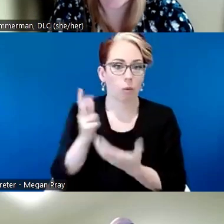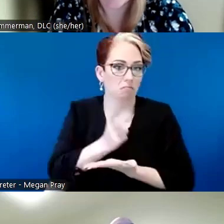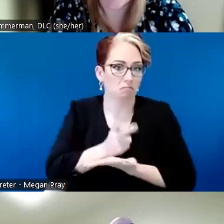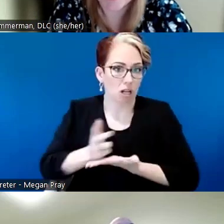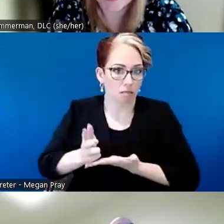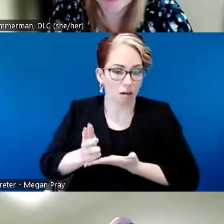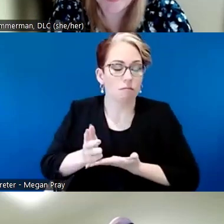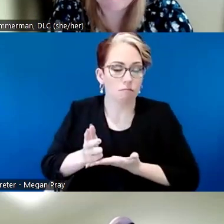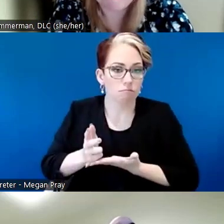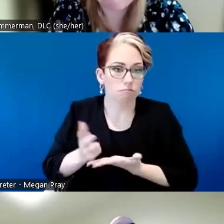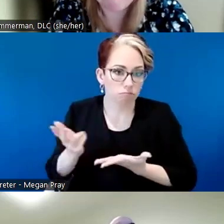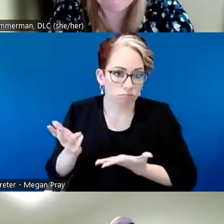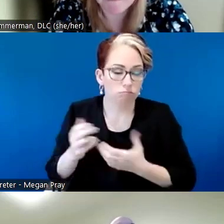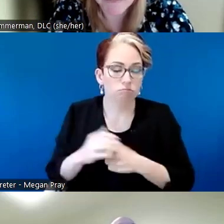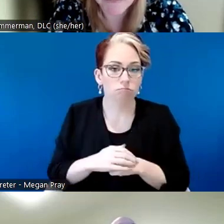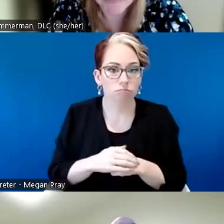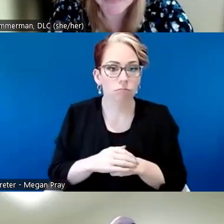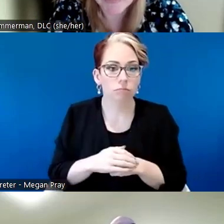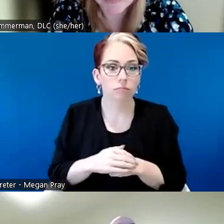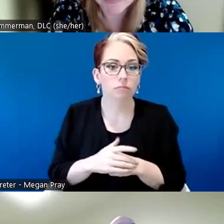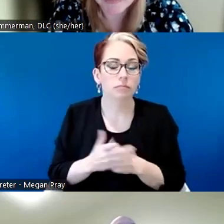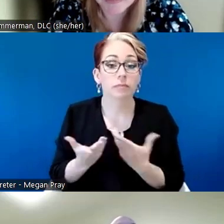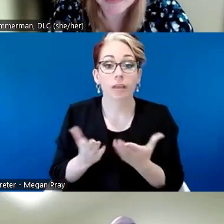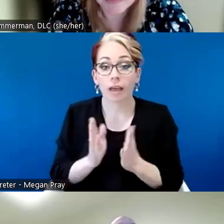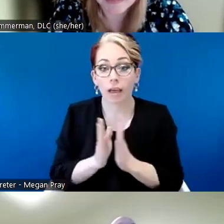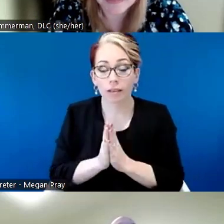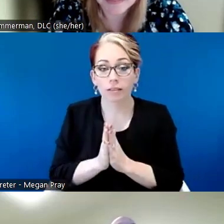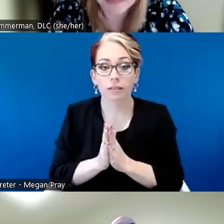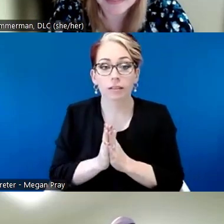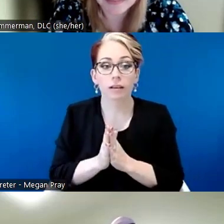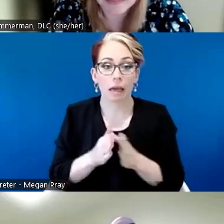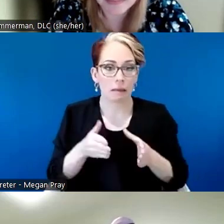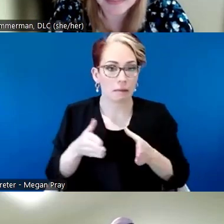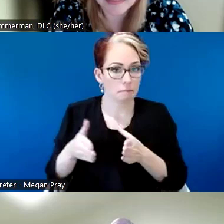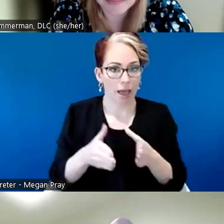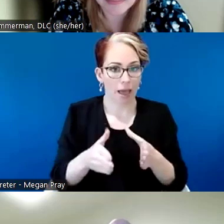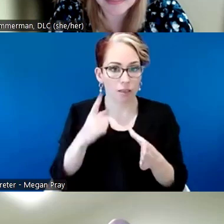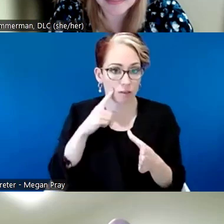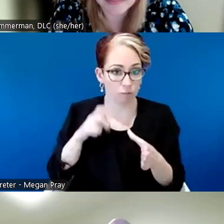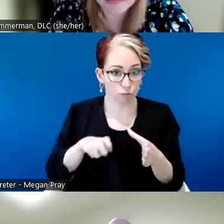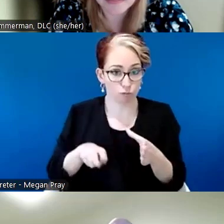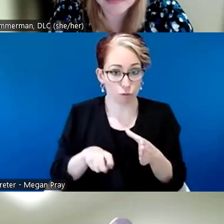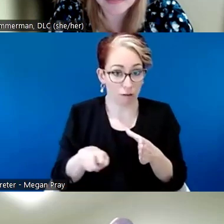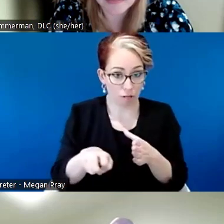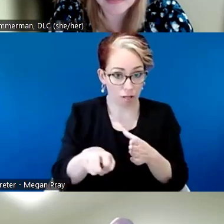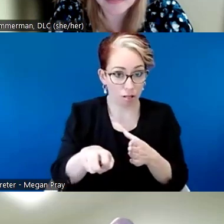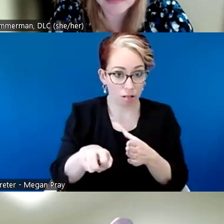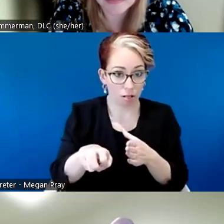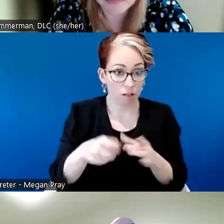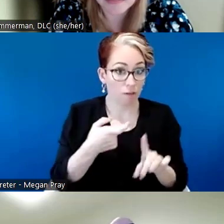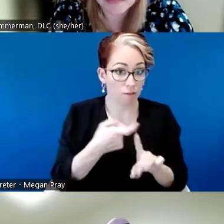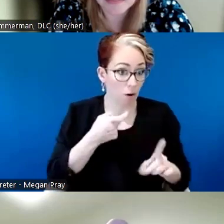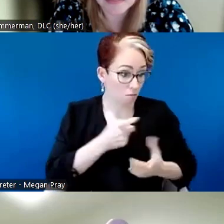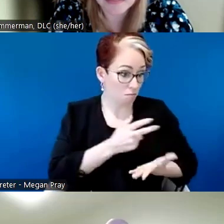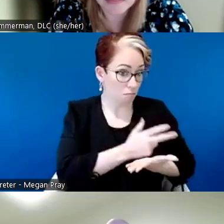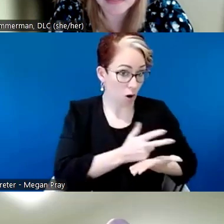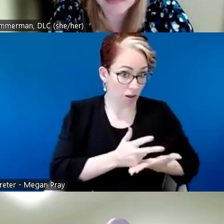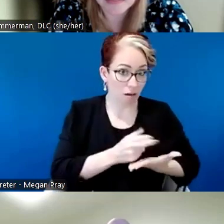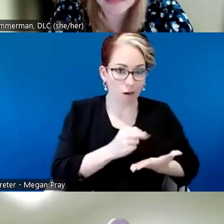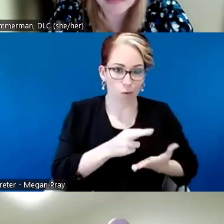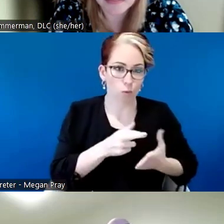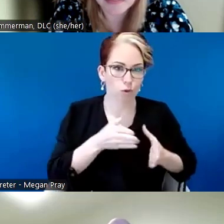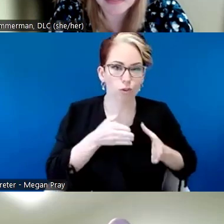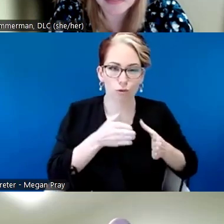lot. So we would ask, are the paths of travel to the polling place from the parking lot or from the